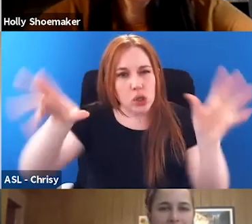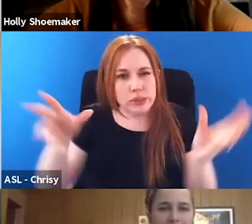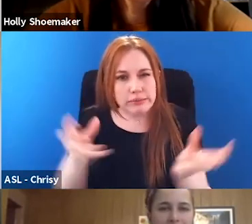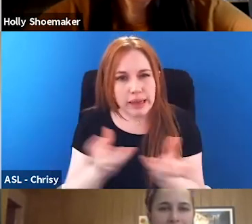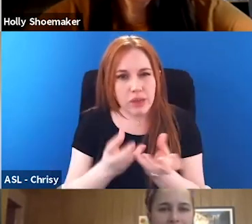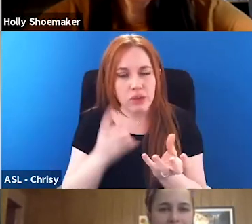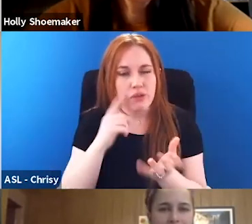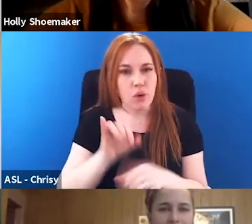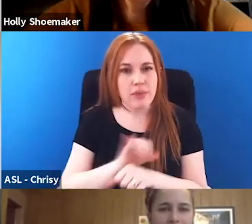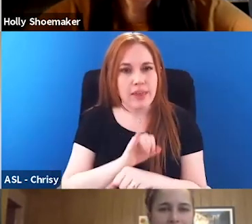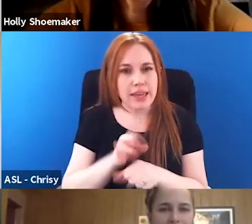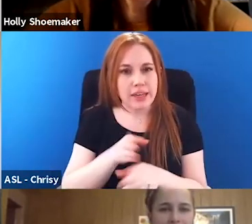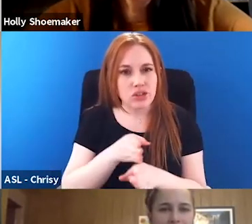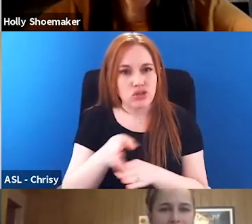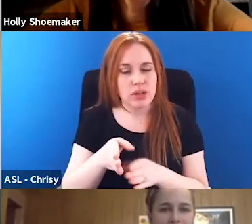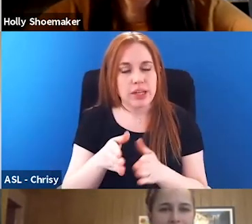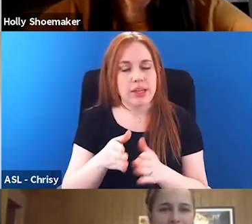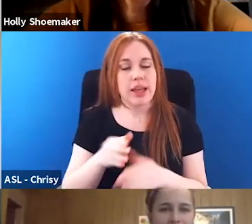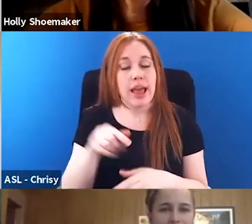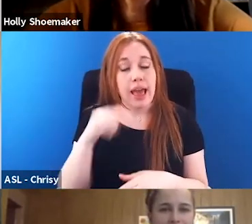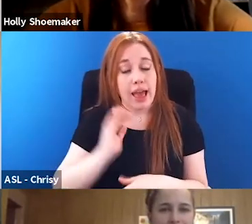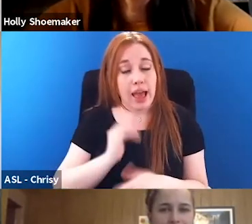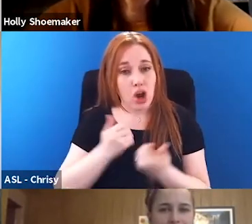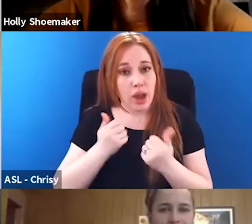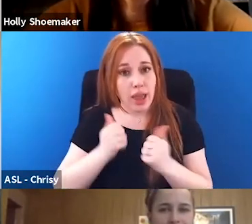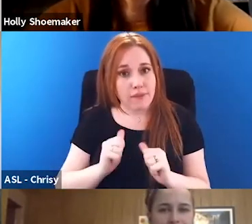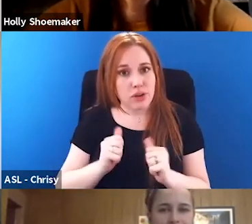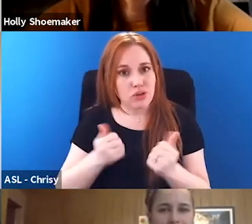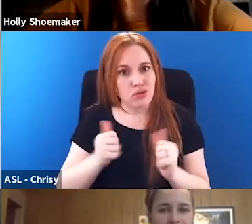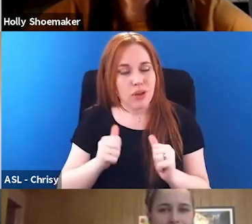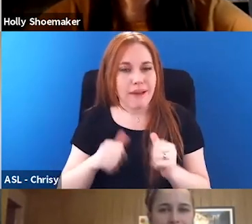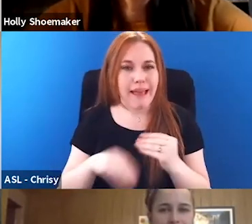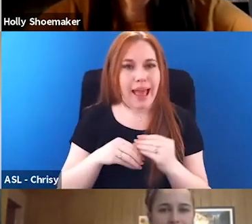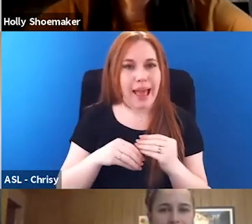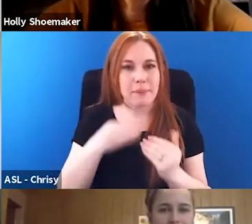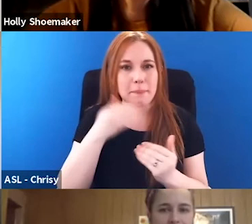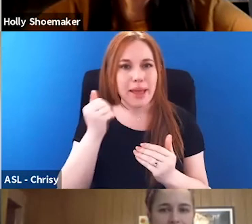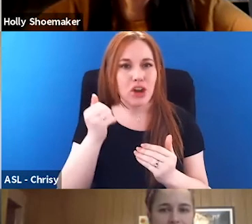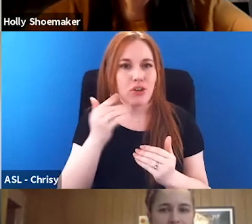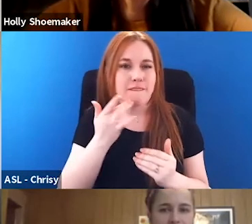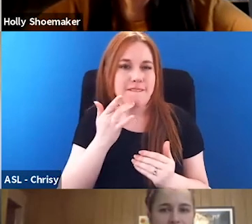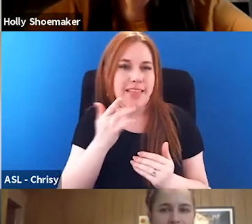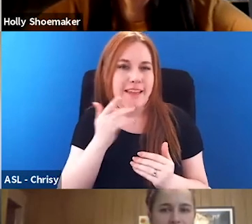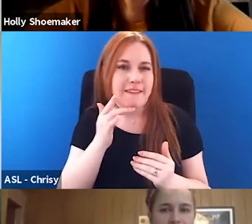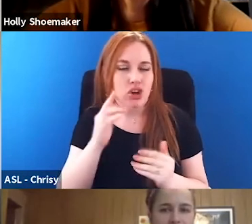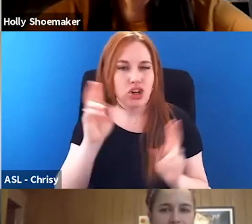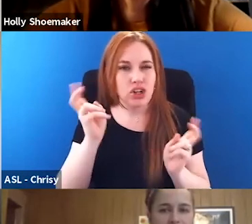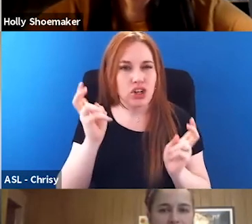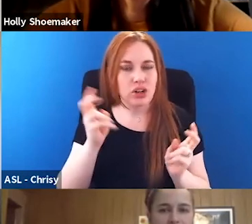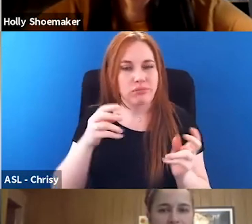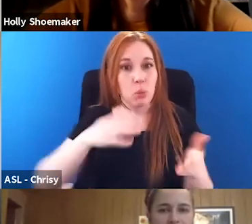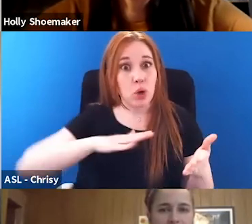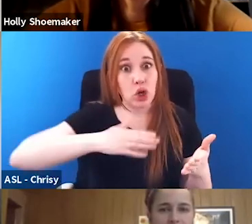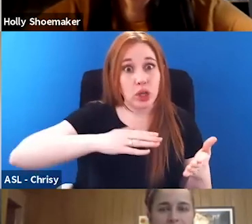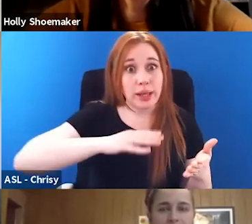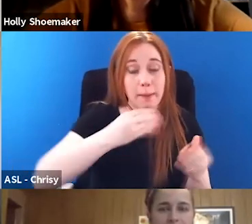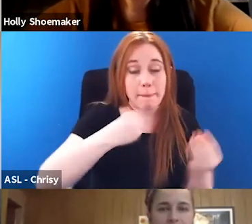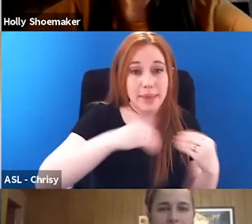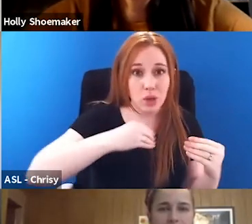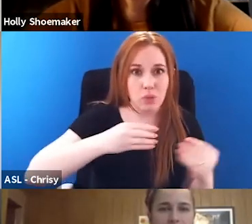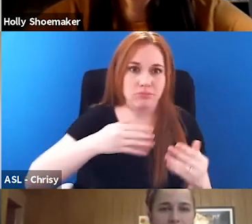efforts are an effort to add a little bit of salt to the meal that we're creating.